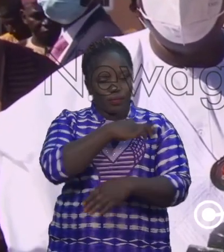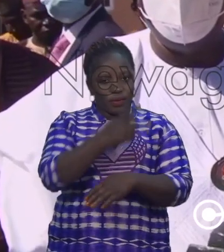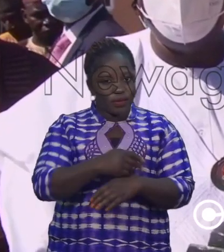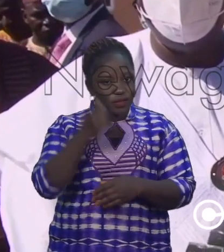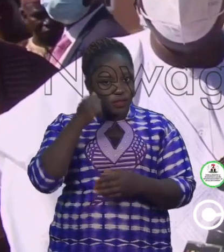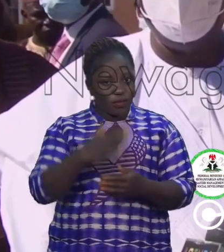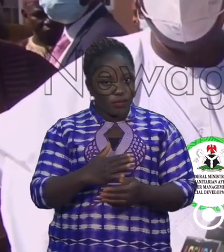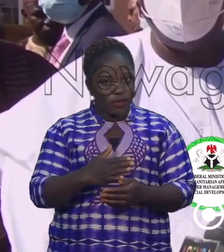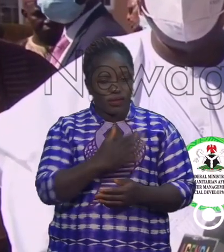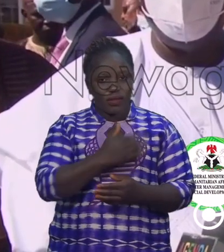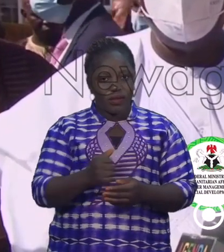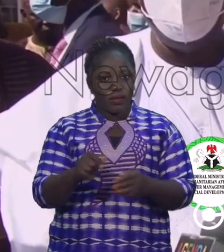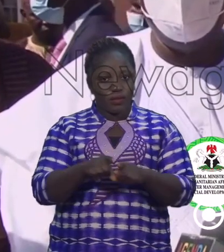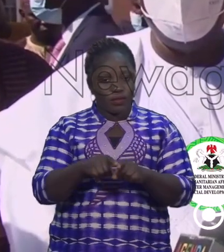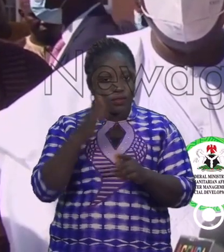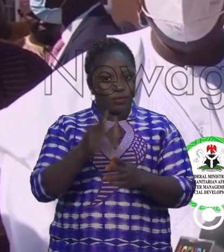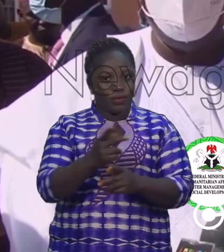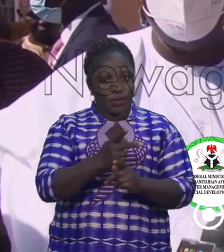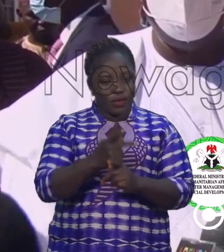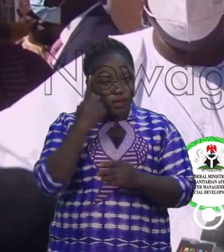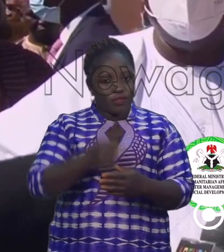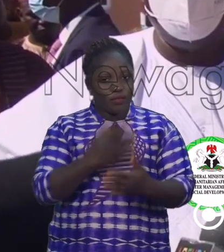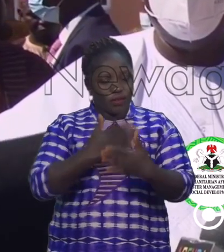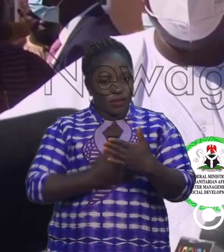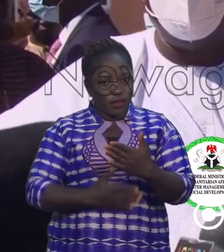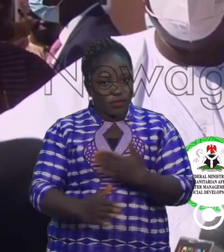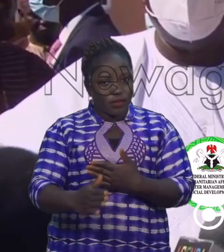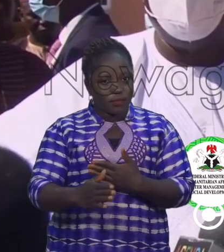gynecology, and of course it also takes care of delivery,